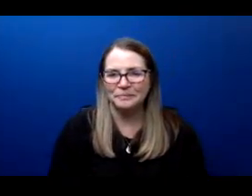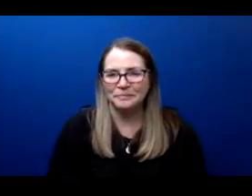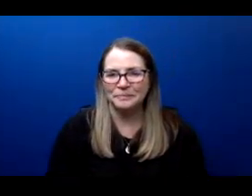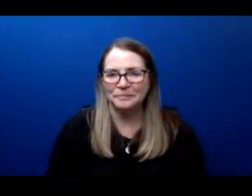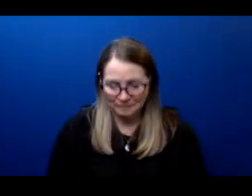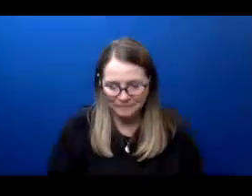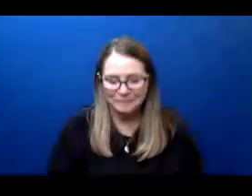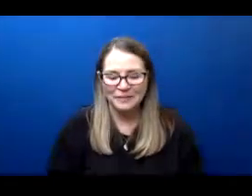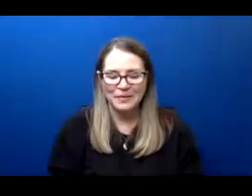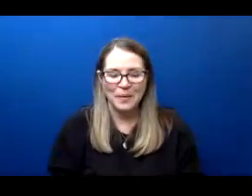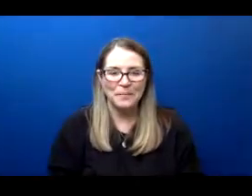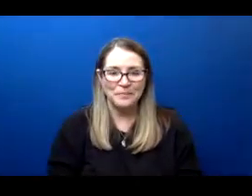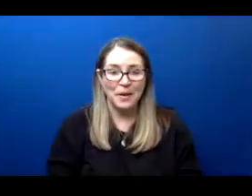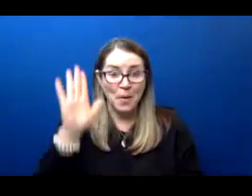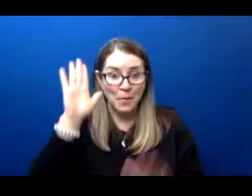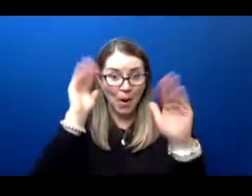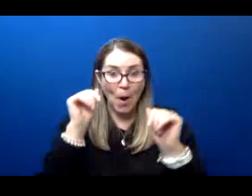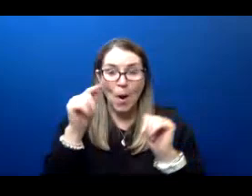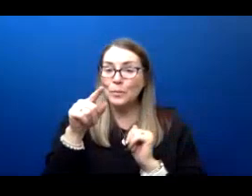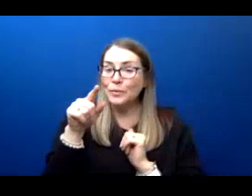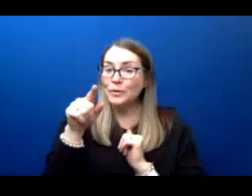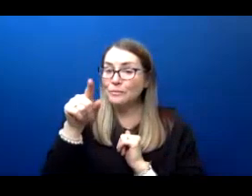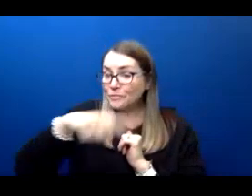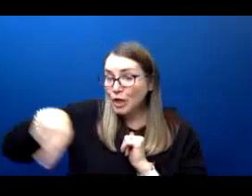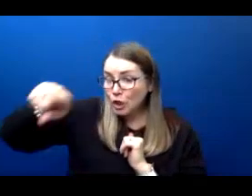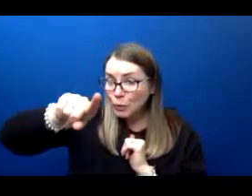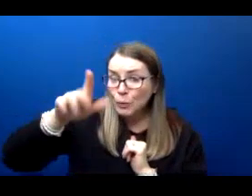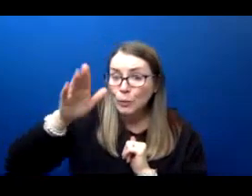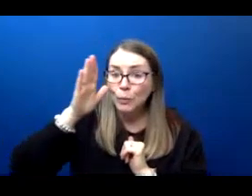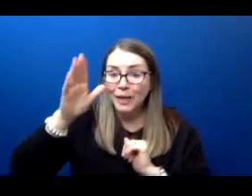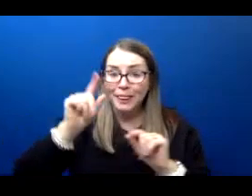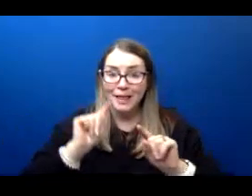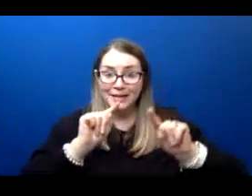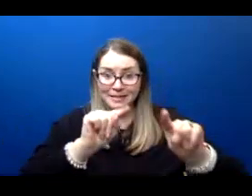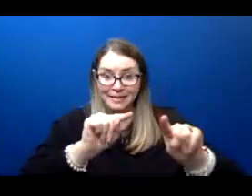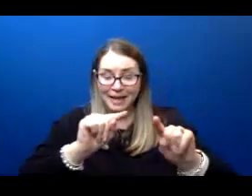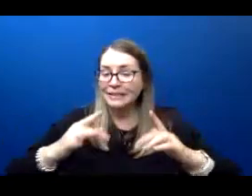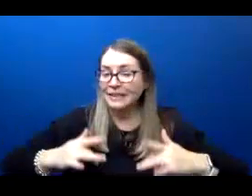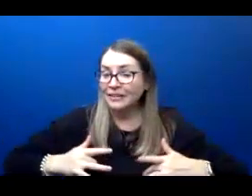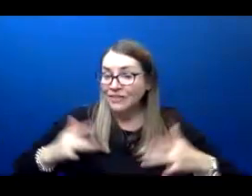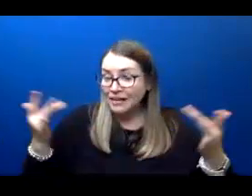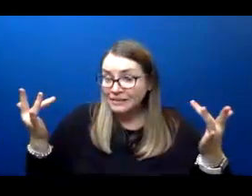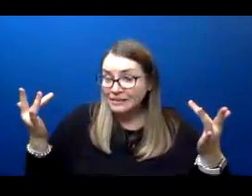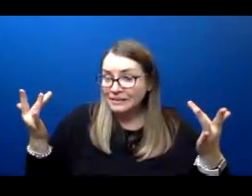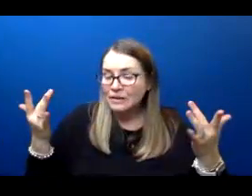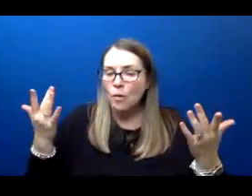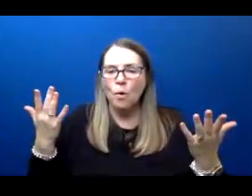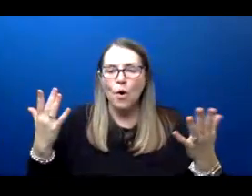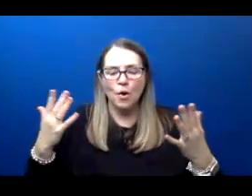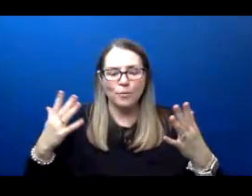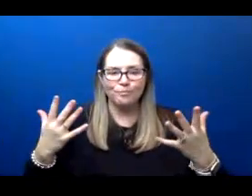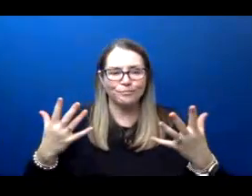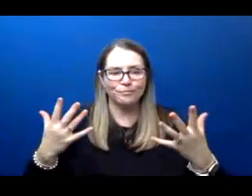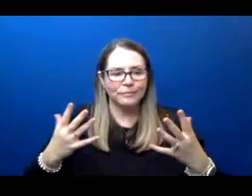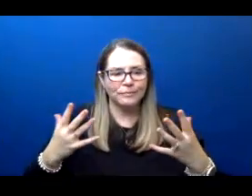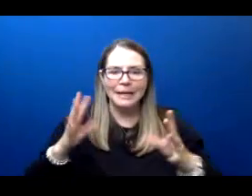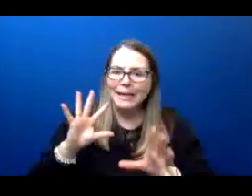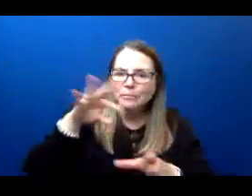So it's our hope that you will attend maybe the events that are going on, as well as maybe embrace one or more of these